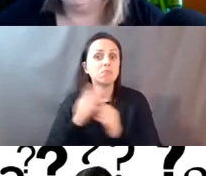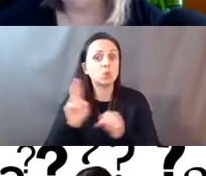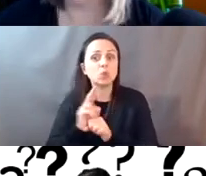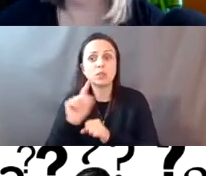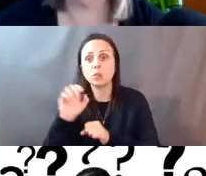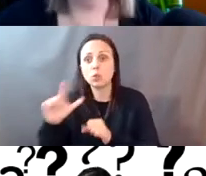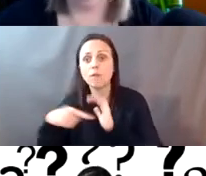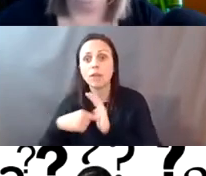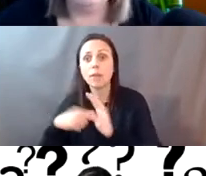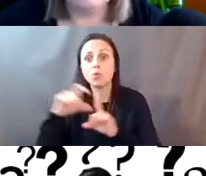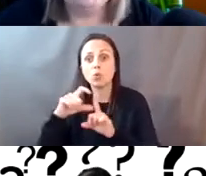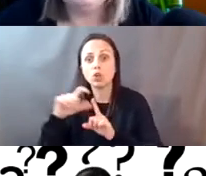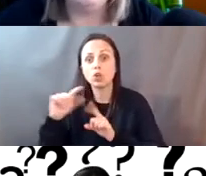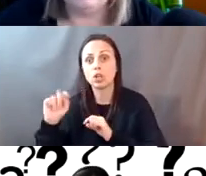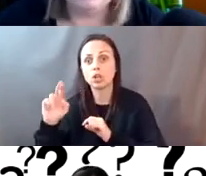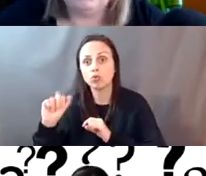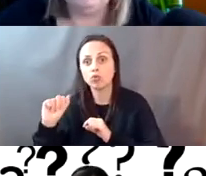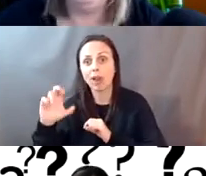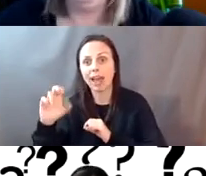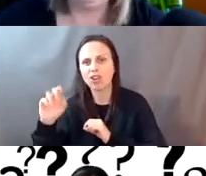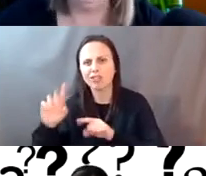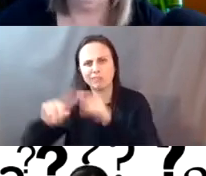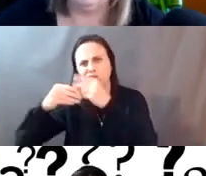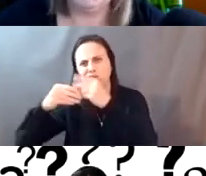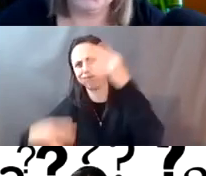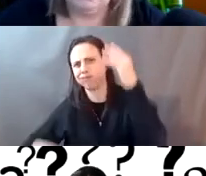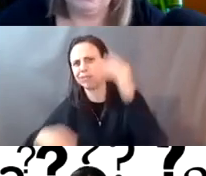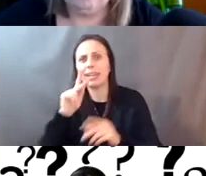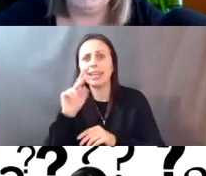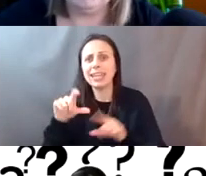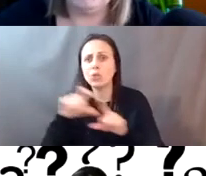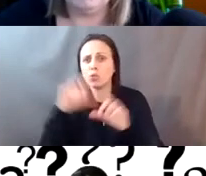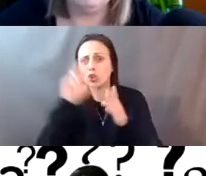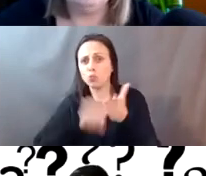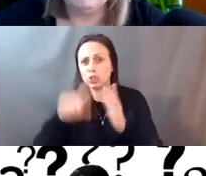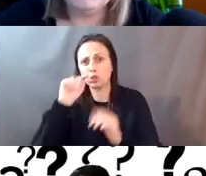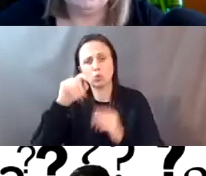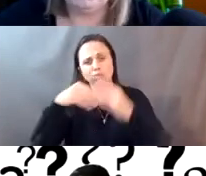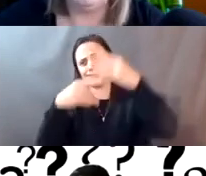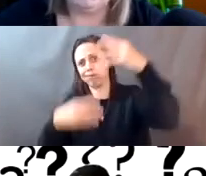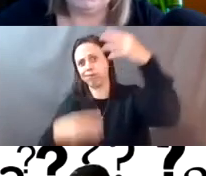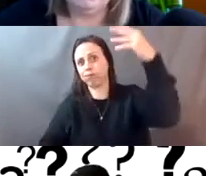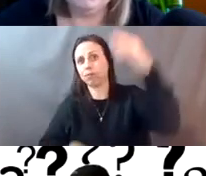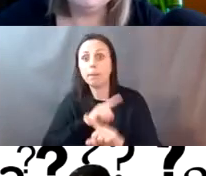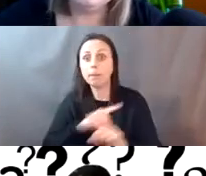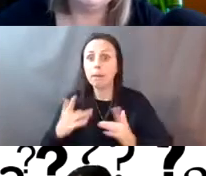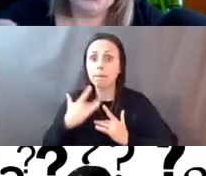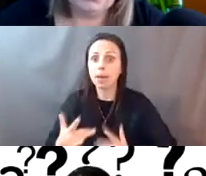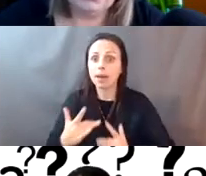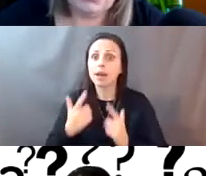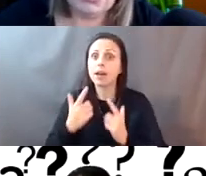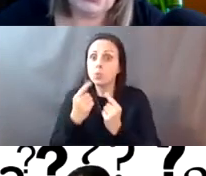Word Tracker and there's a million others, if you Google keyword research tool, you'll come up with a bunch of others. But mostly what they're doing